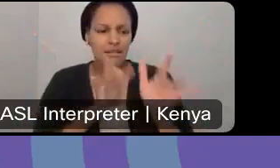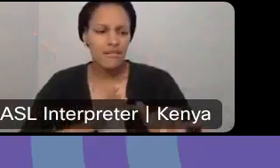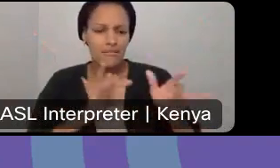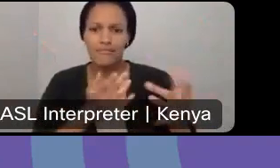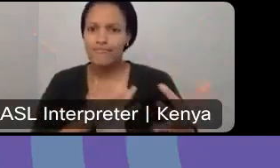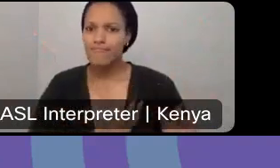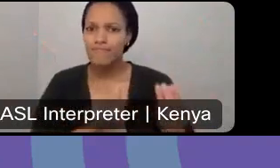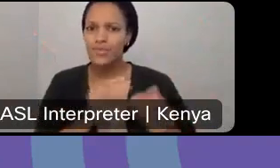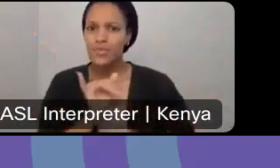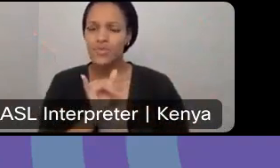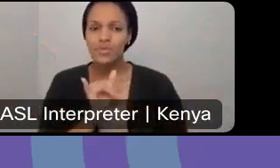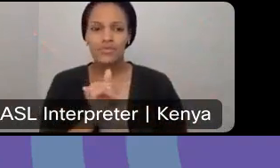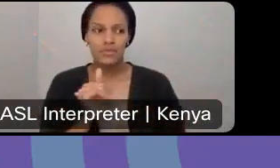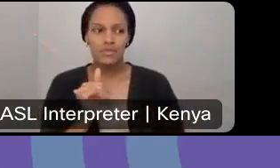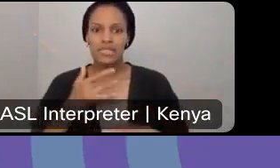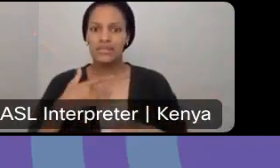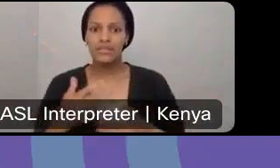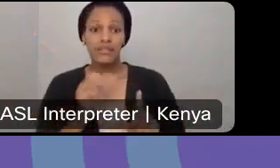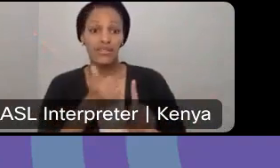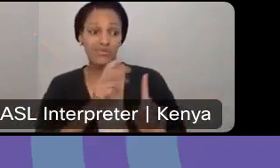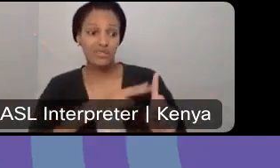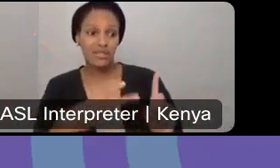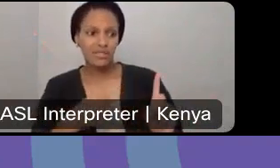whole selves.